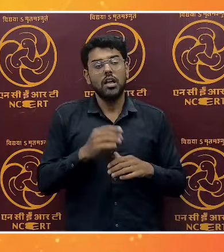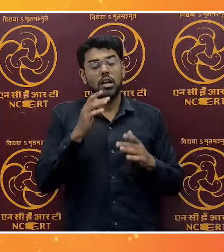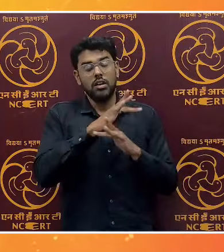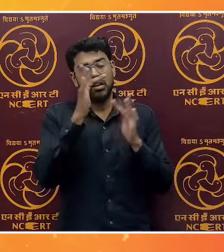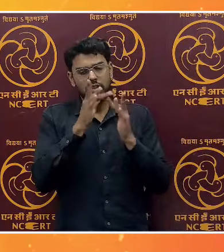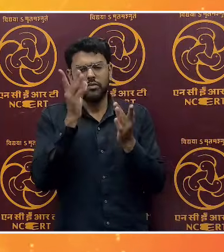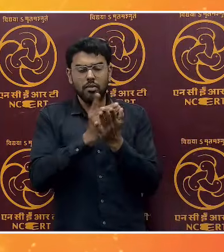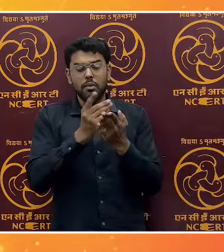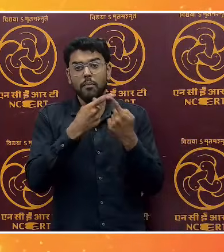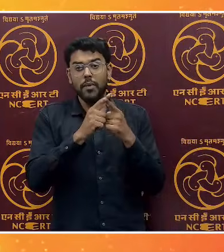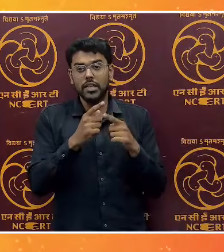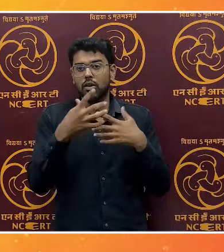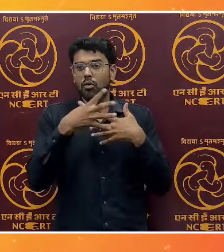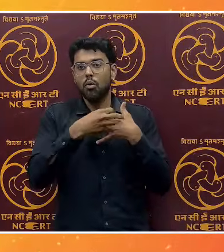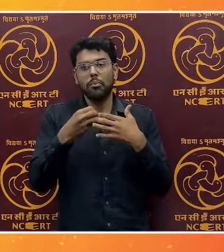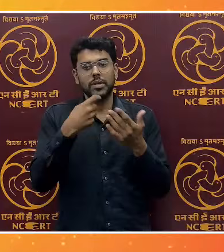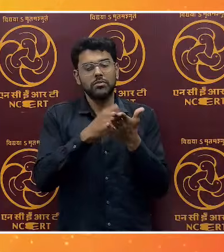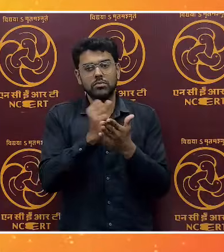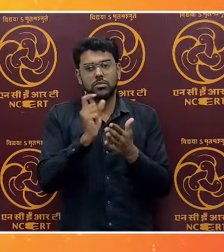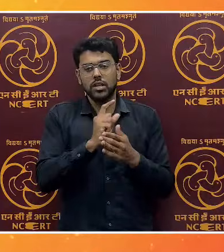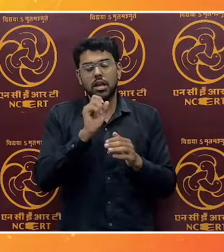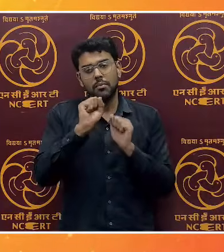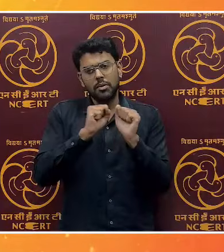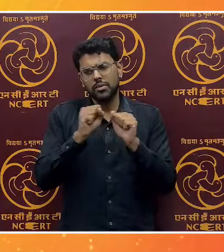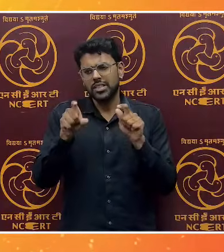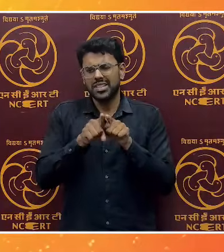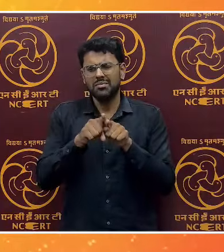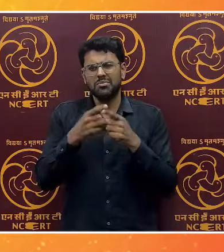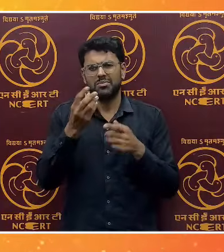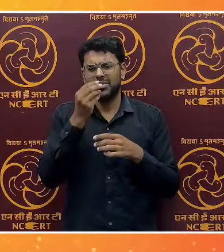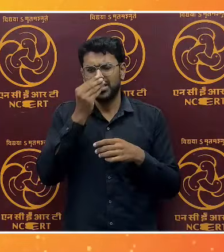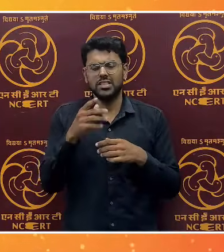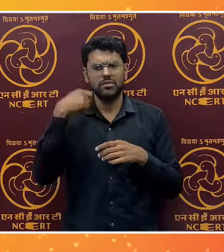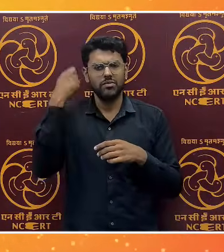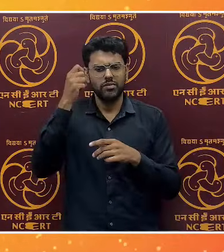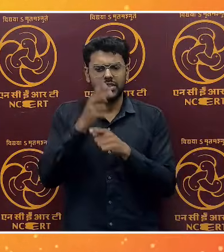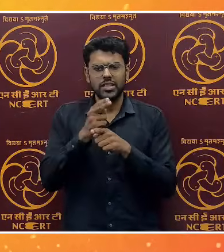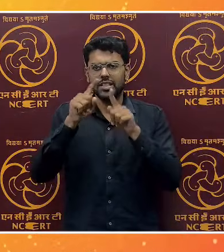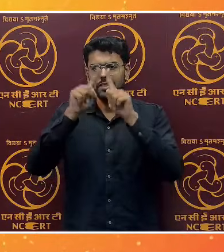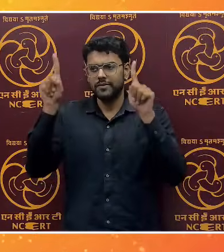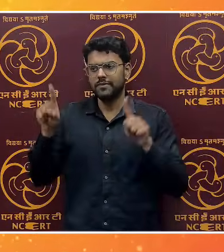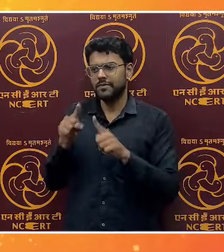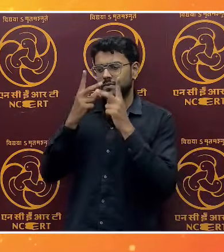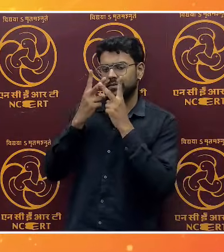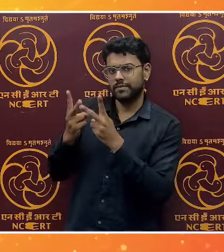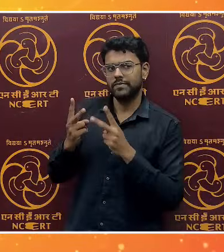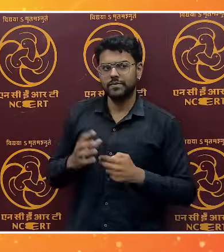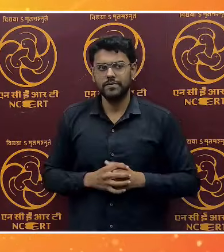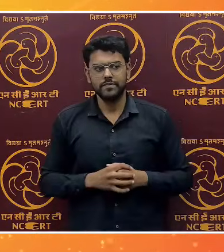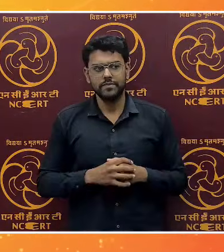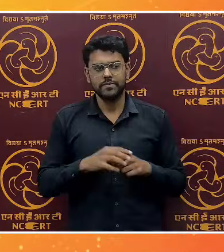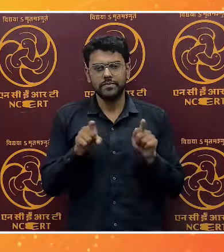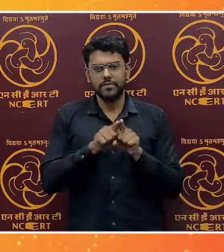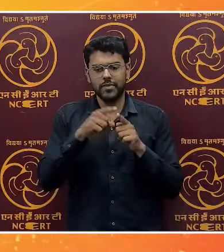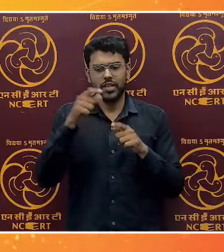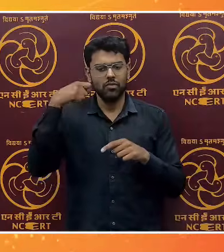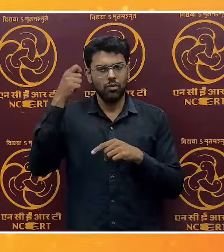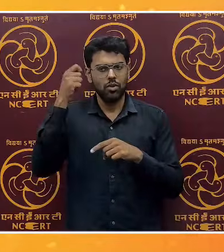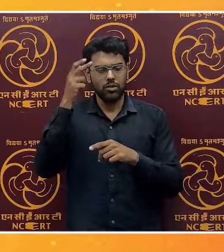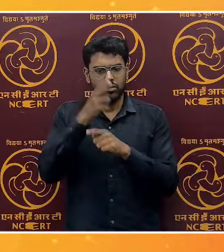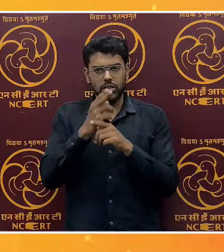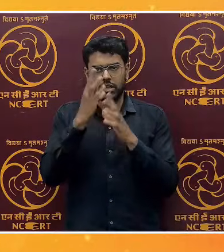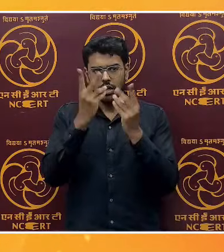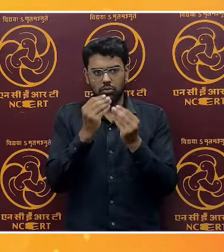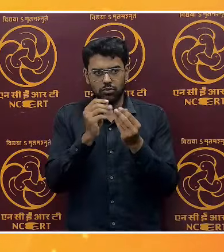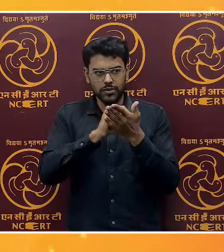copyrighted. Okay. Okay, you can record your own shot, like as you can see in the screen, like you can record with a mobile phone the